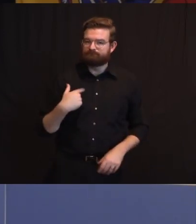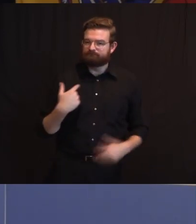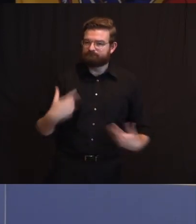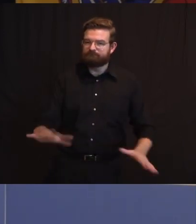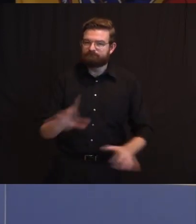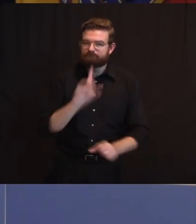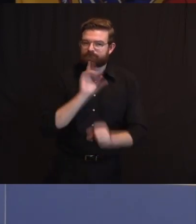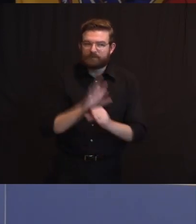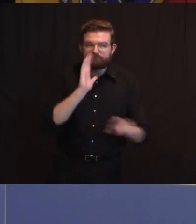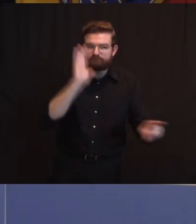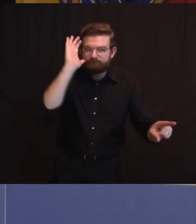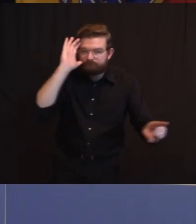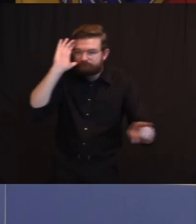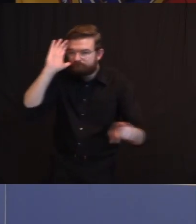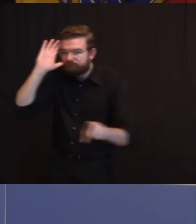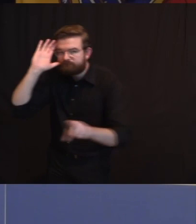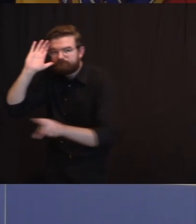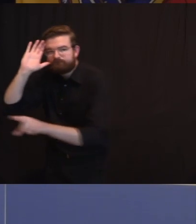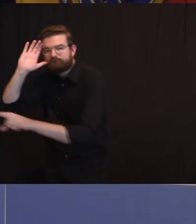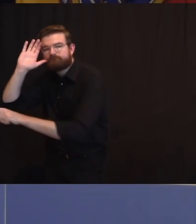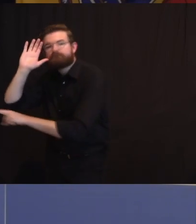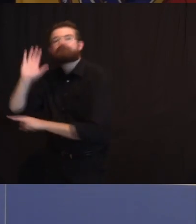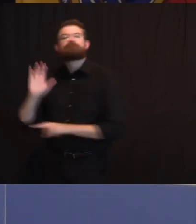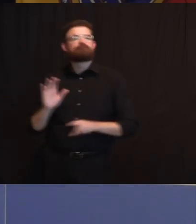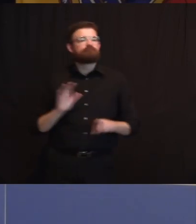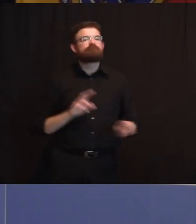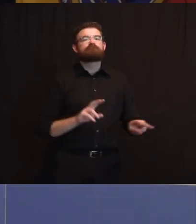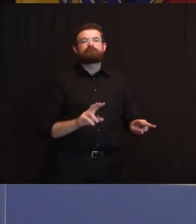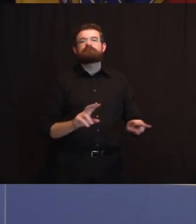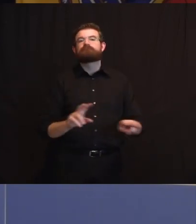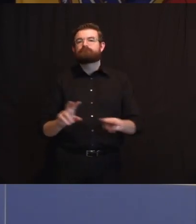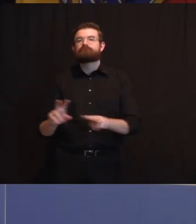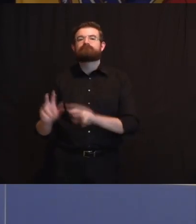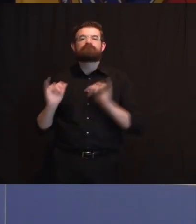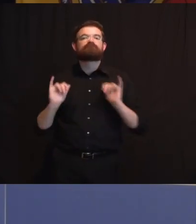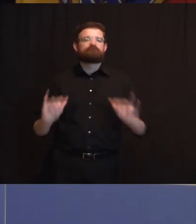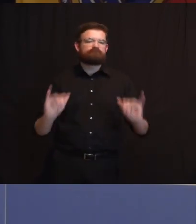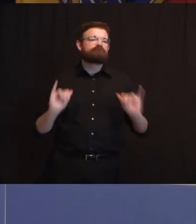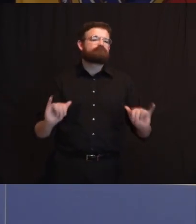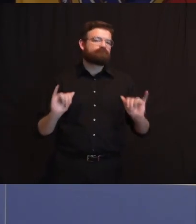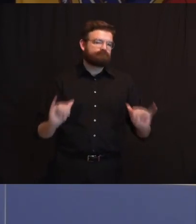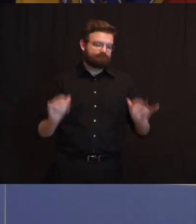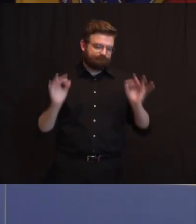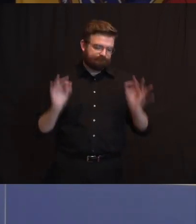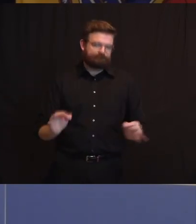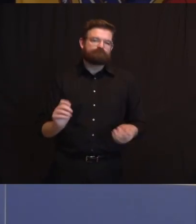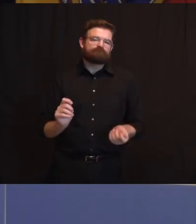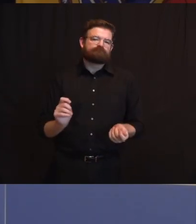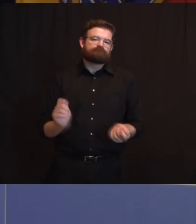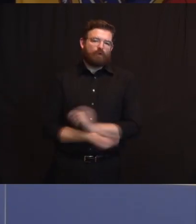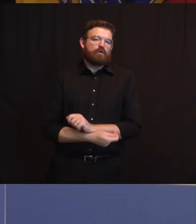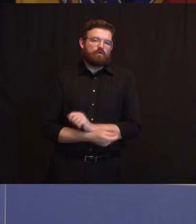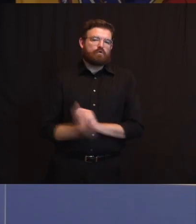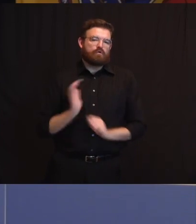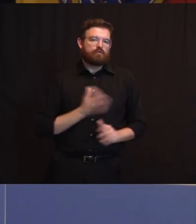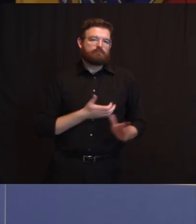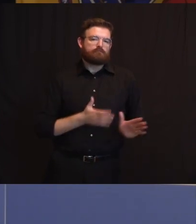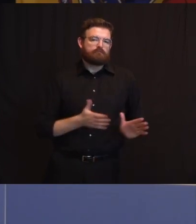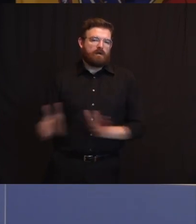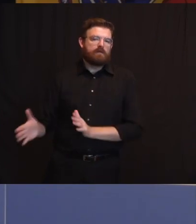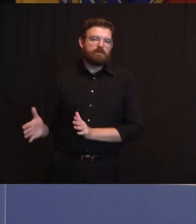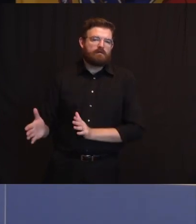say. To that end, the guidance that we are issuing today provides additional anticipated minimum